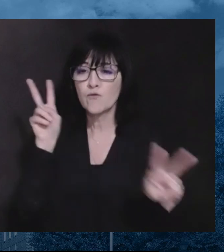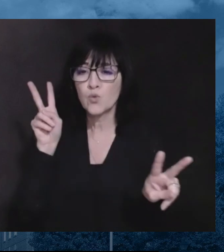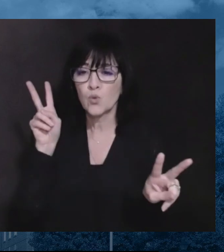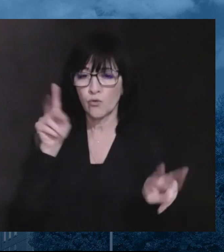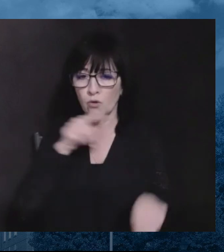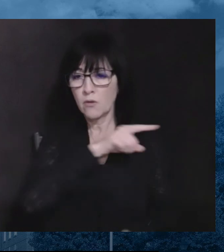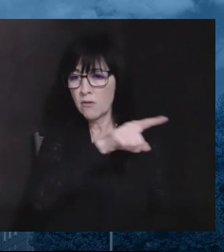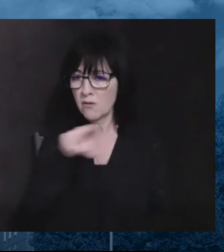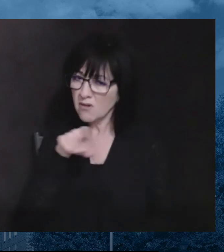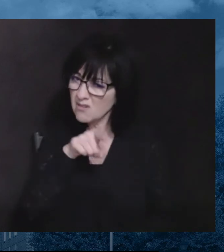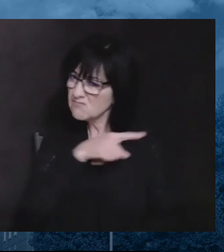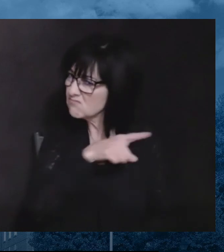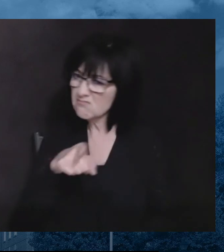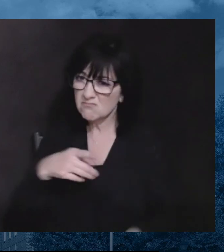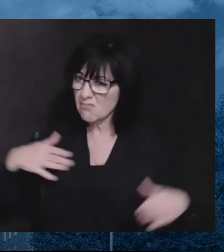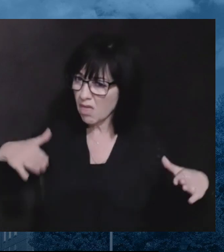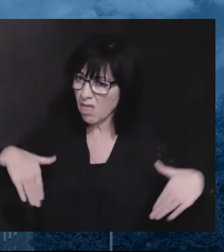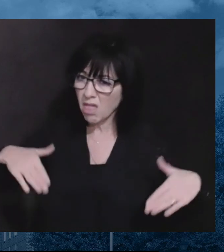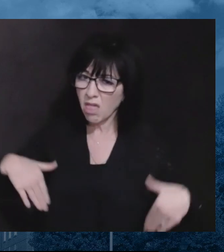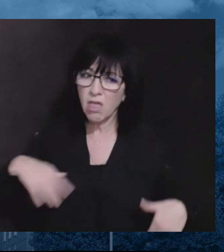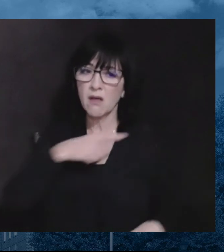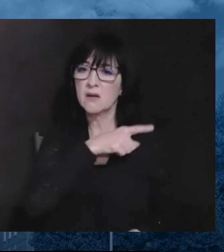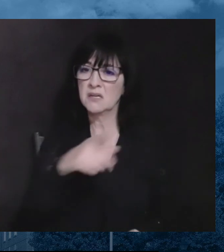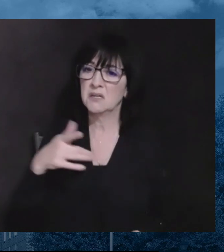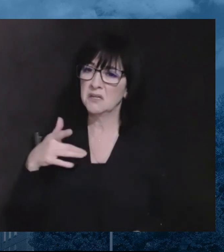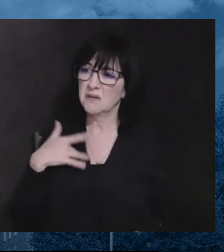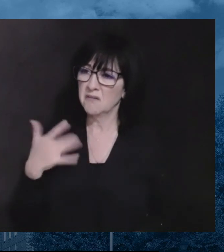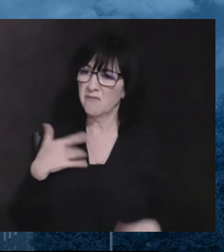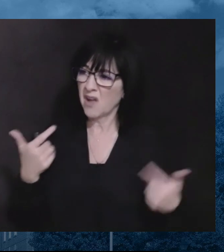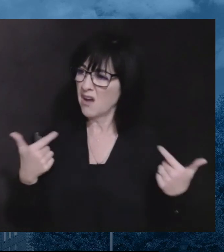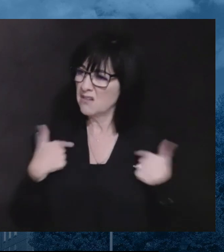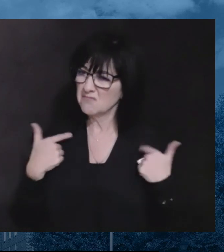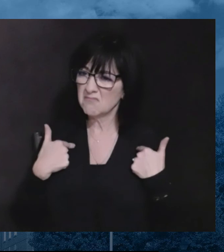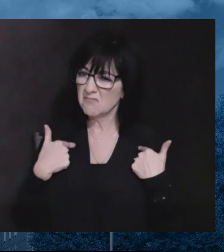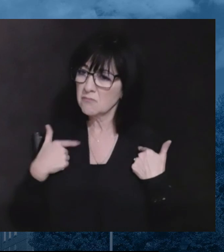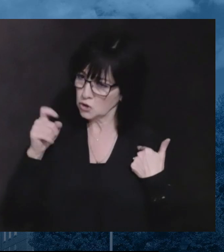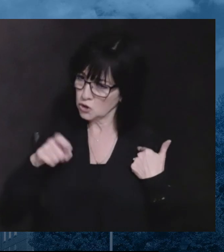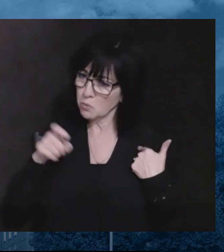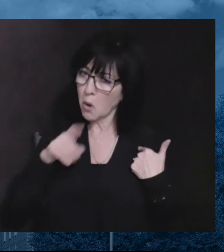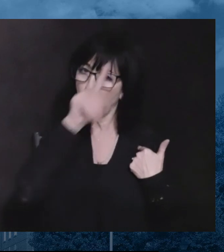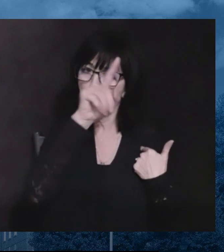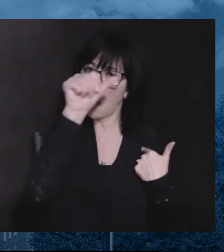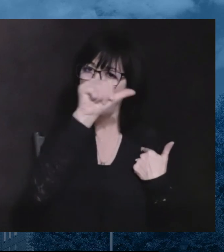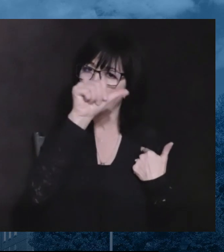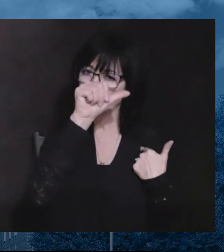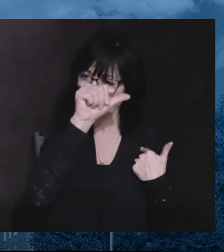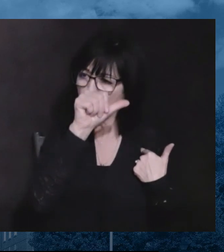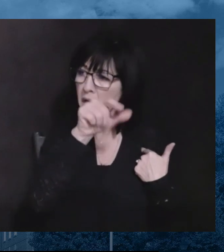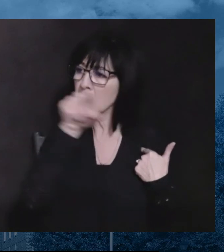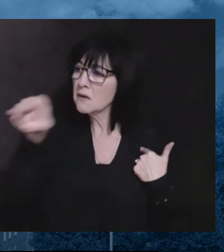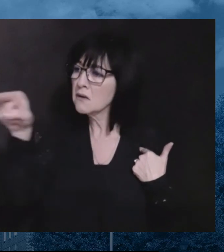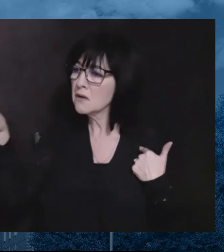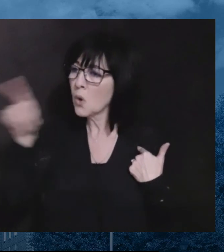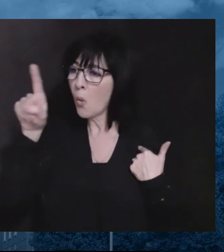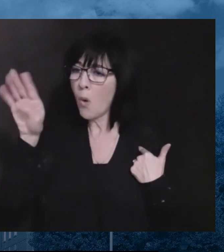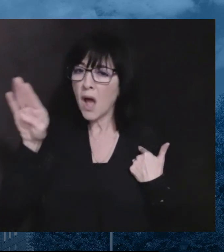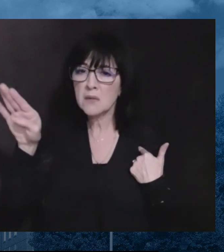felt they have been pushed to the back of the line. What is your message to them? And is there an issue with the rollout of the vaccines?